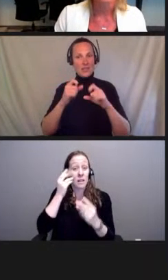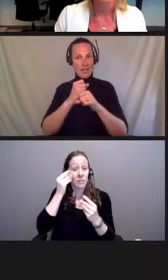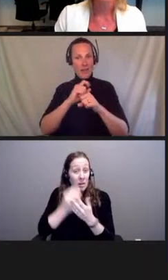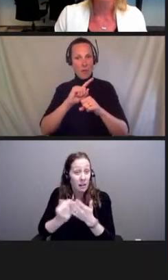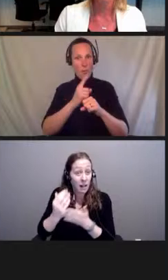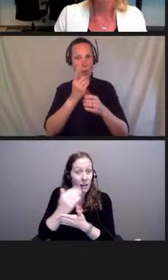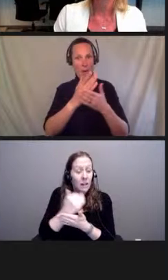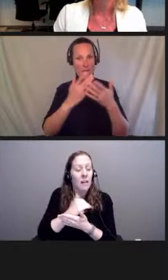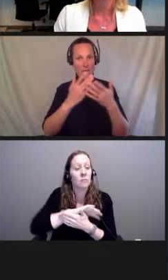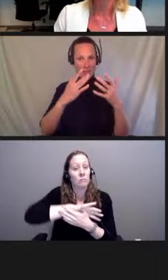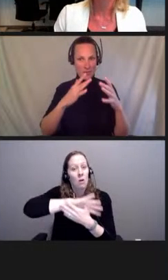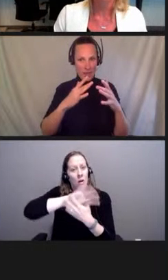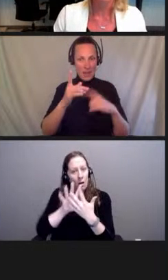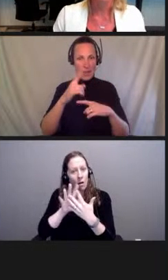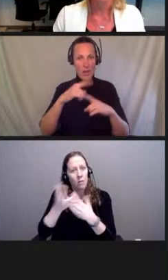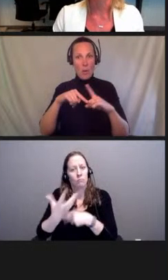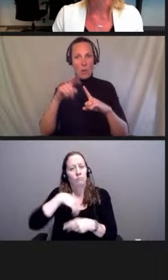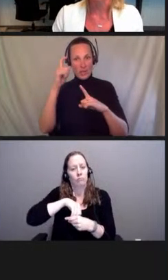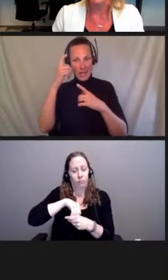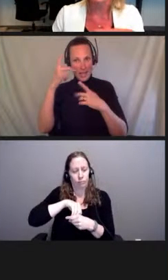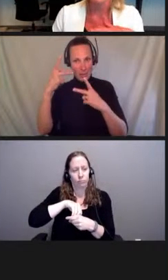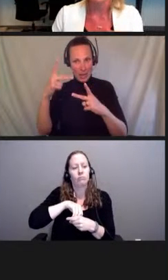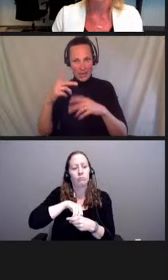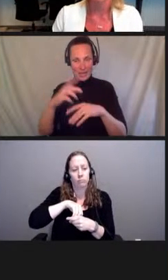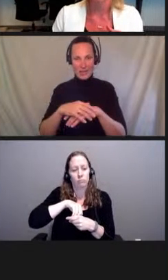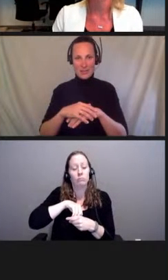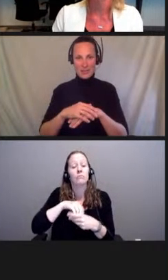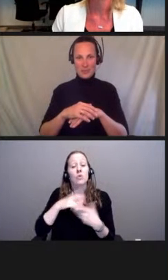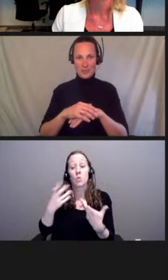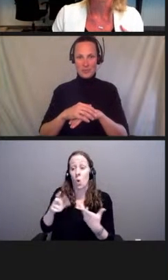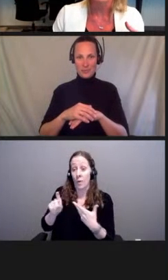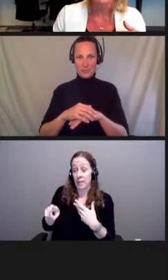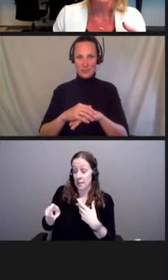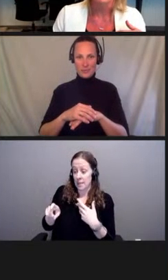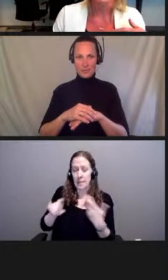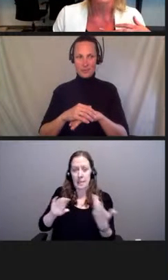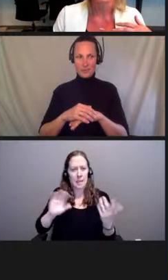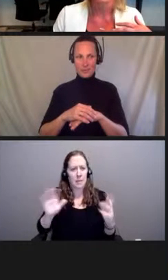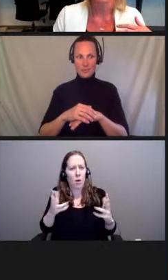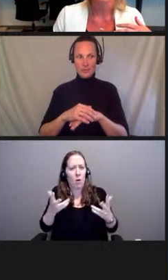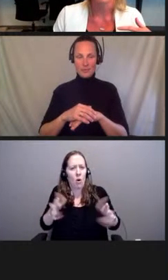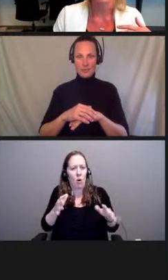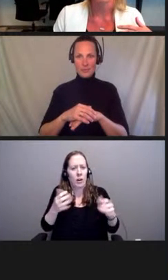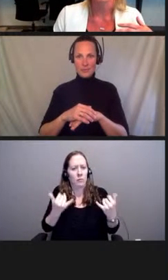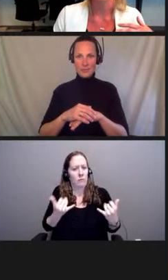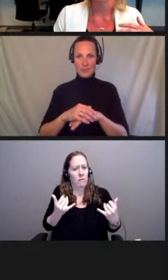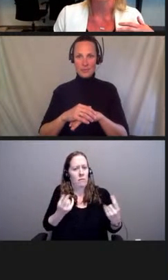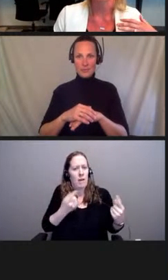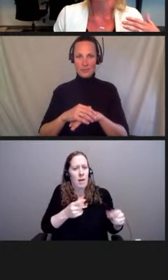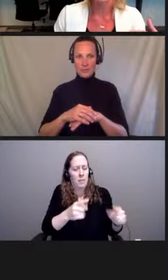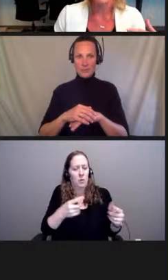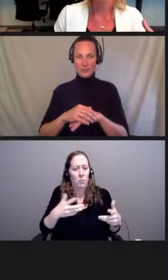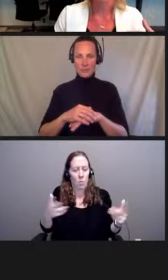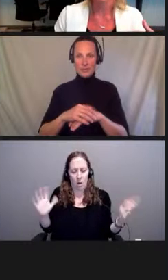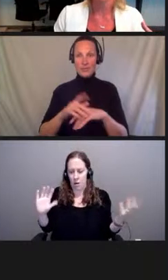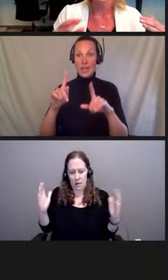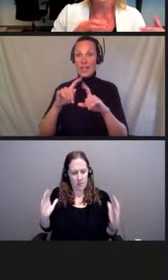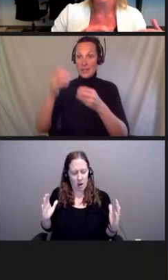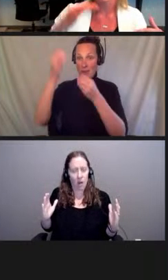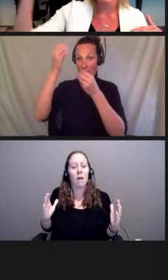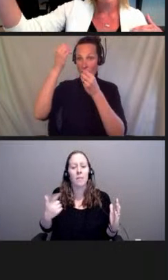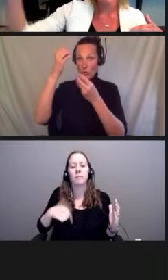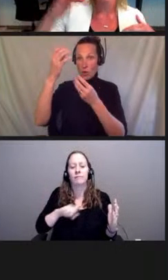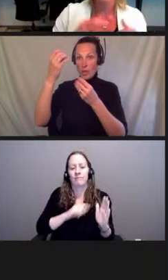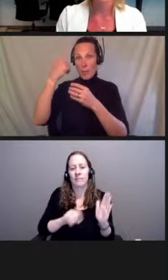needs. The needs were then compared to the status quo system, and that helped us in identifying where there are key gaps between where